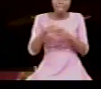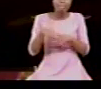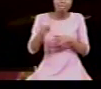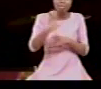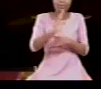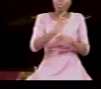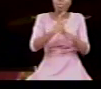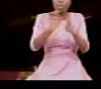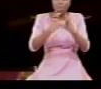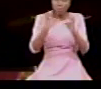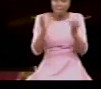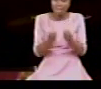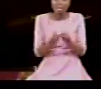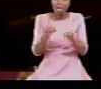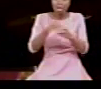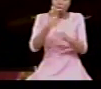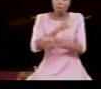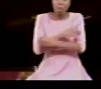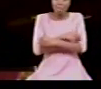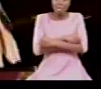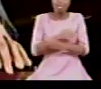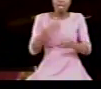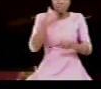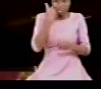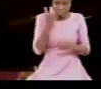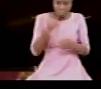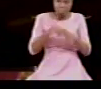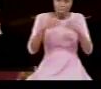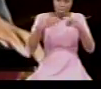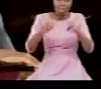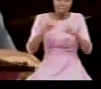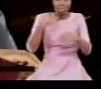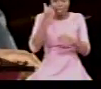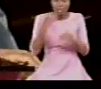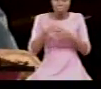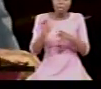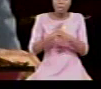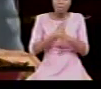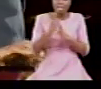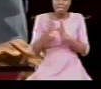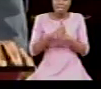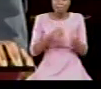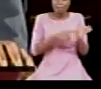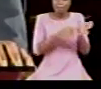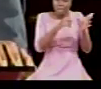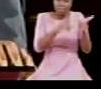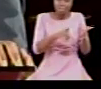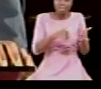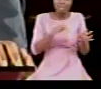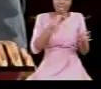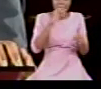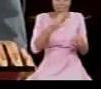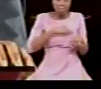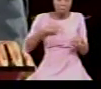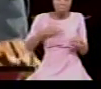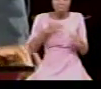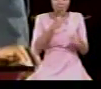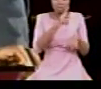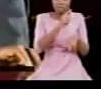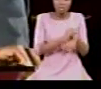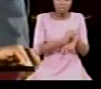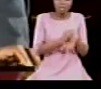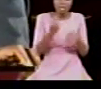your company, in your office. Shame in your market. Shame in your business. This person is a member of the church. But